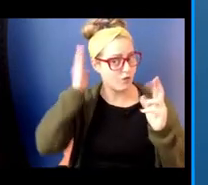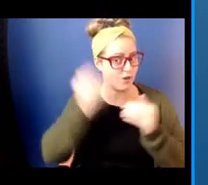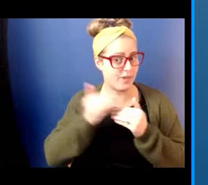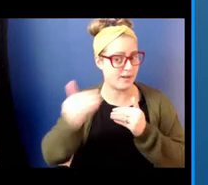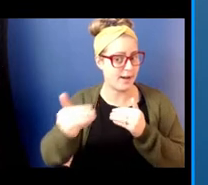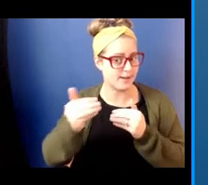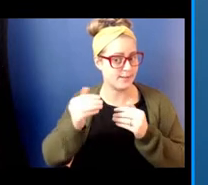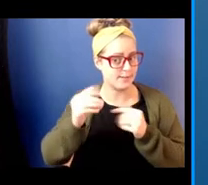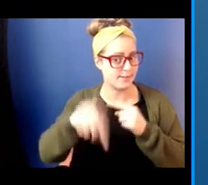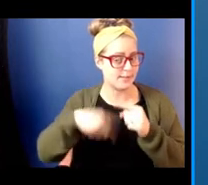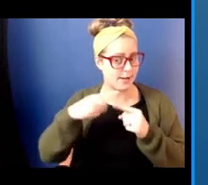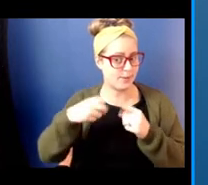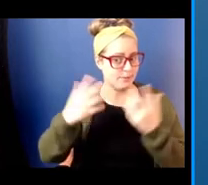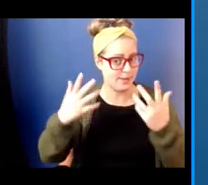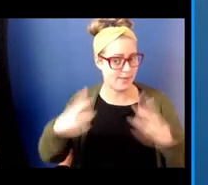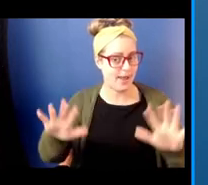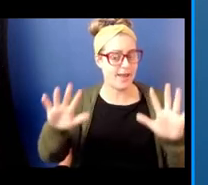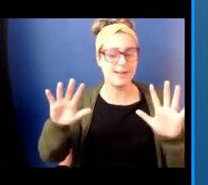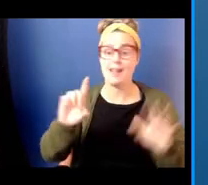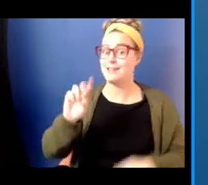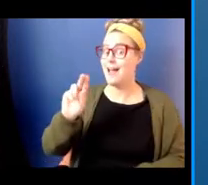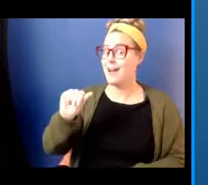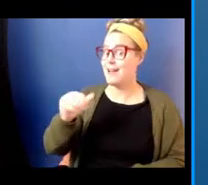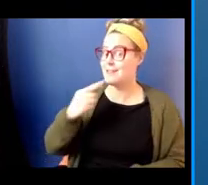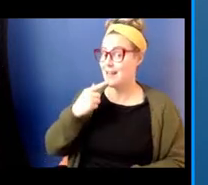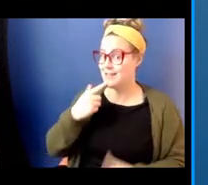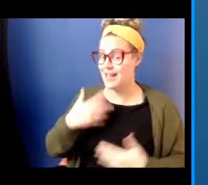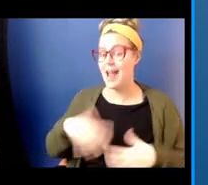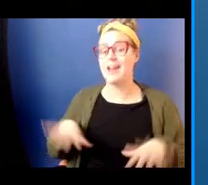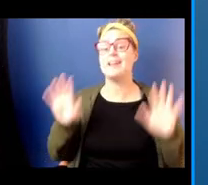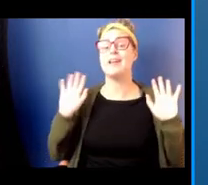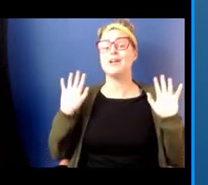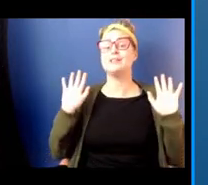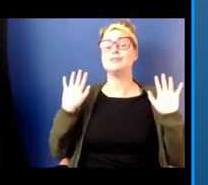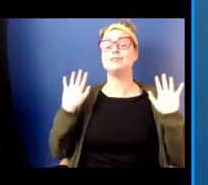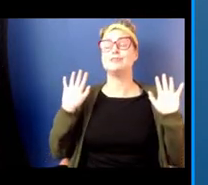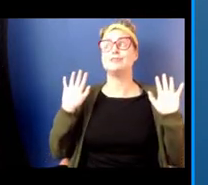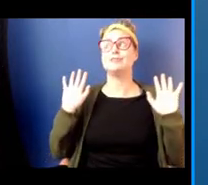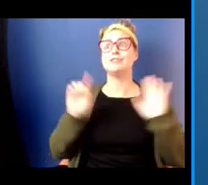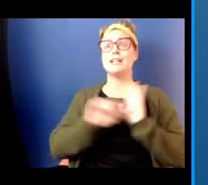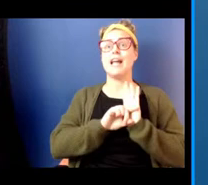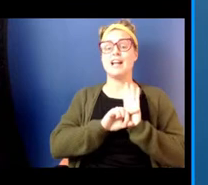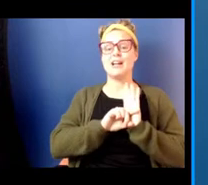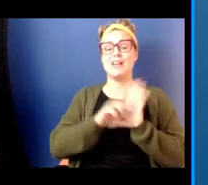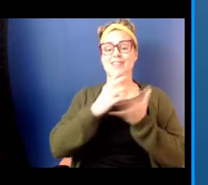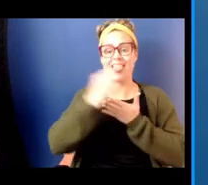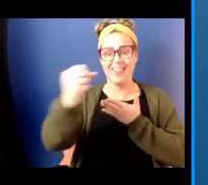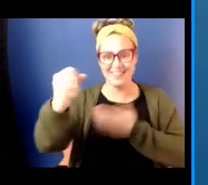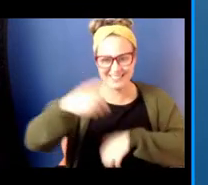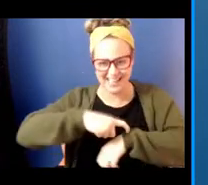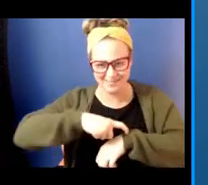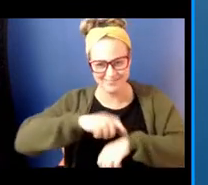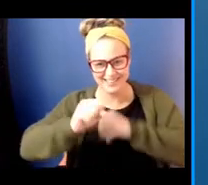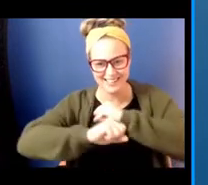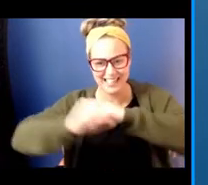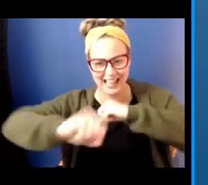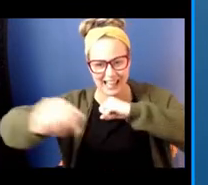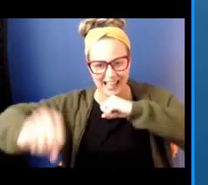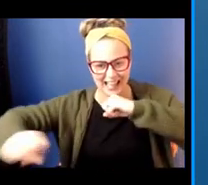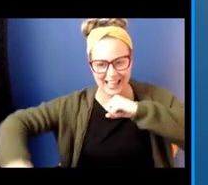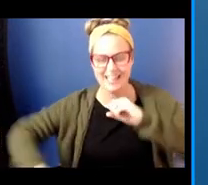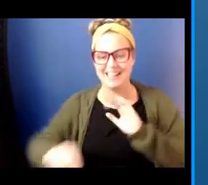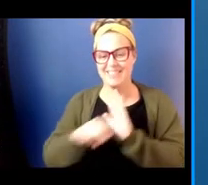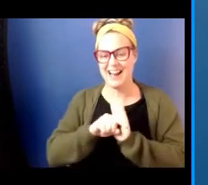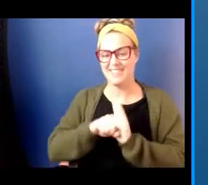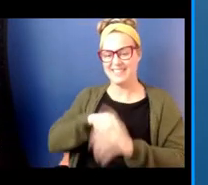I as Donna would say I yield I yield the negative deficit of time because I've gone overweight to whoever has time left